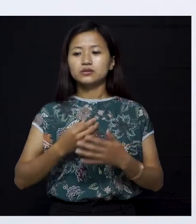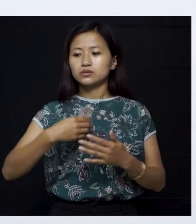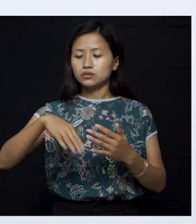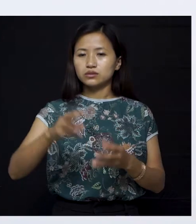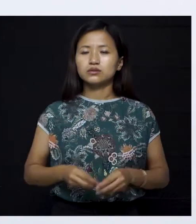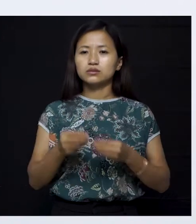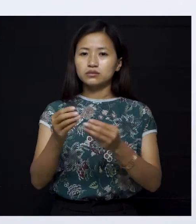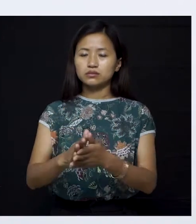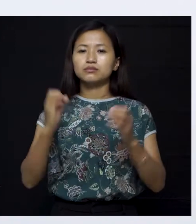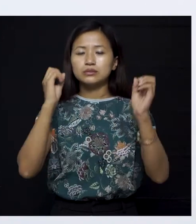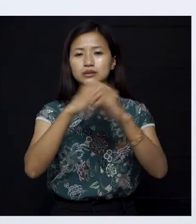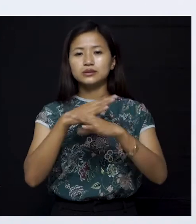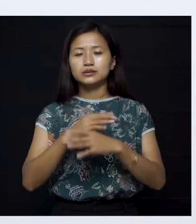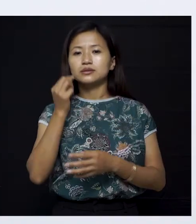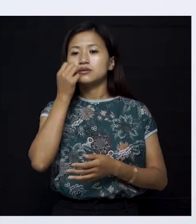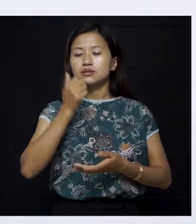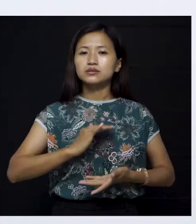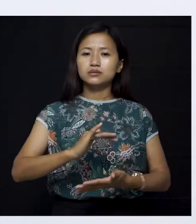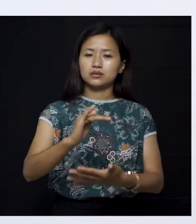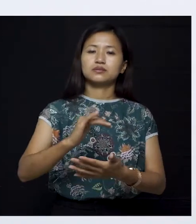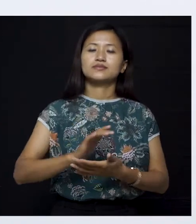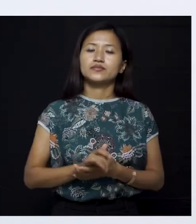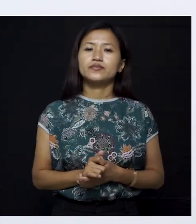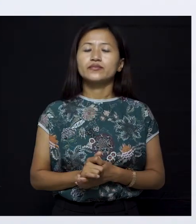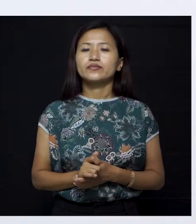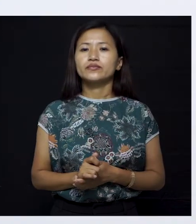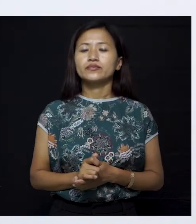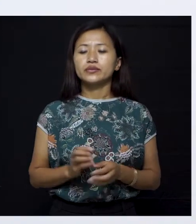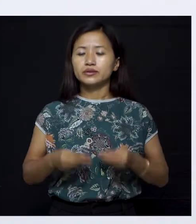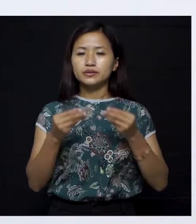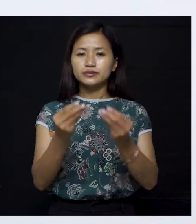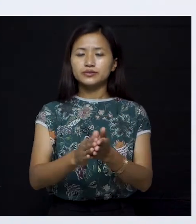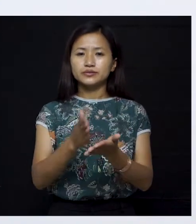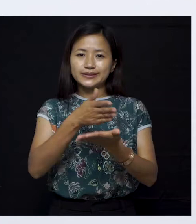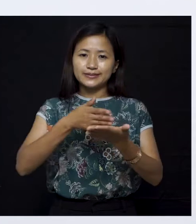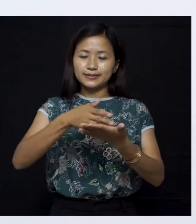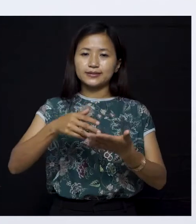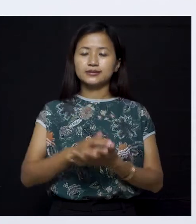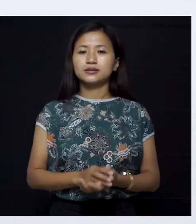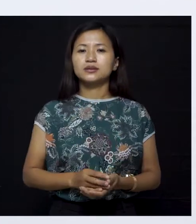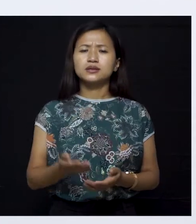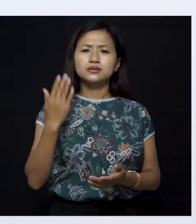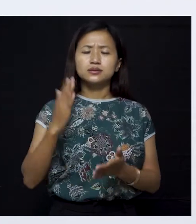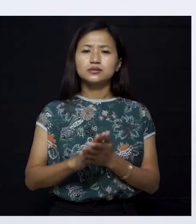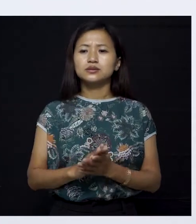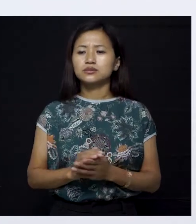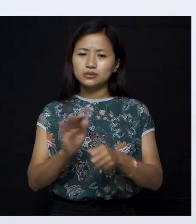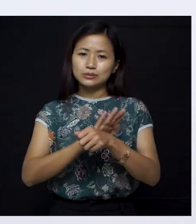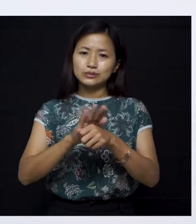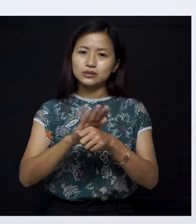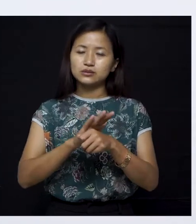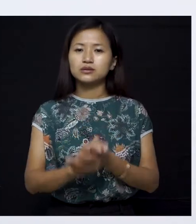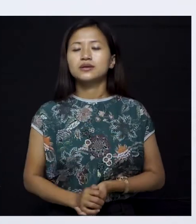down and bless Bartley. That she should go down and bless Bartley and also give him the cake, because since morning Bartley was busy